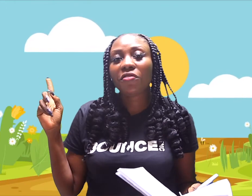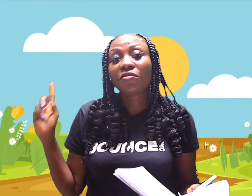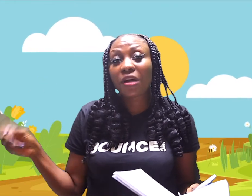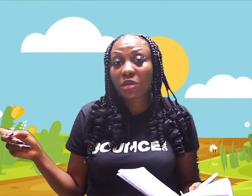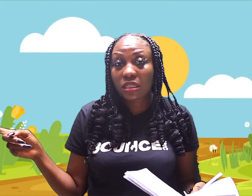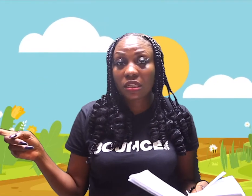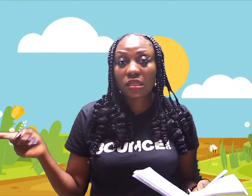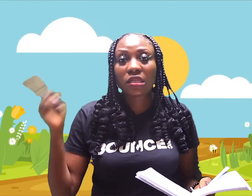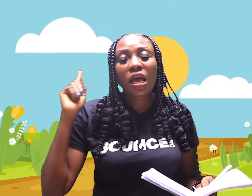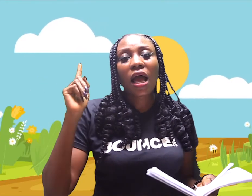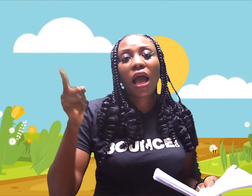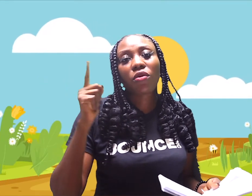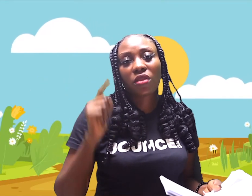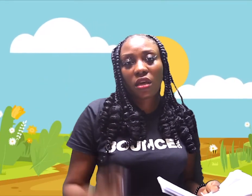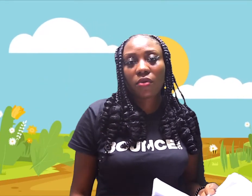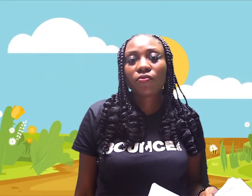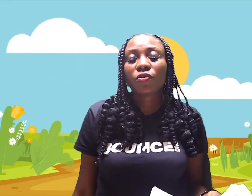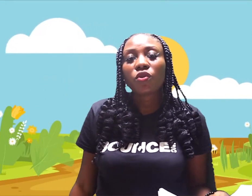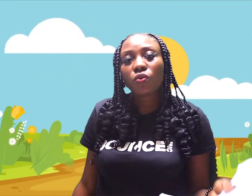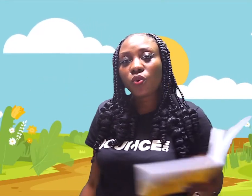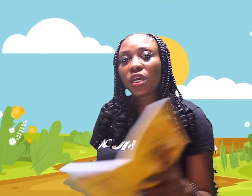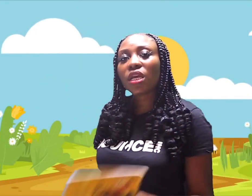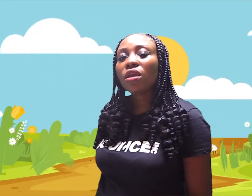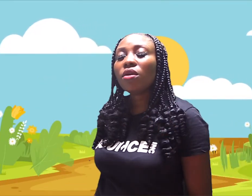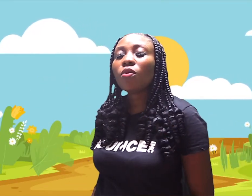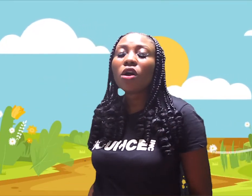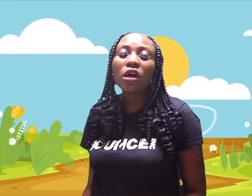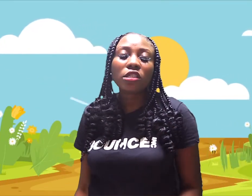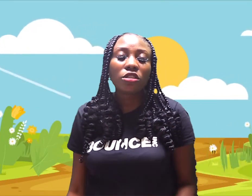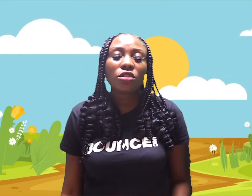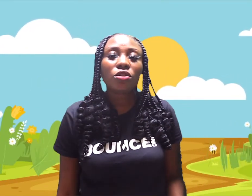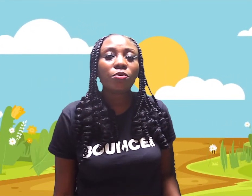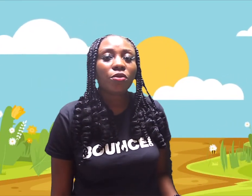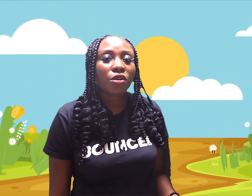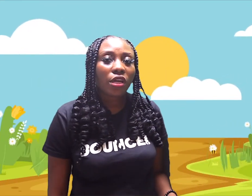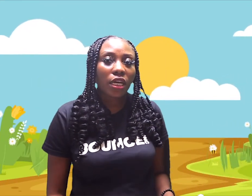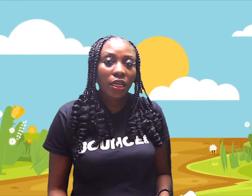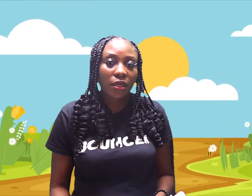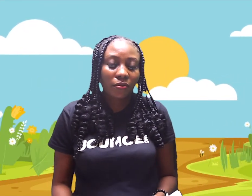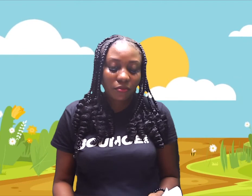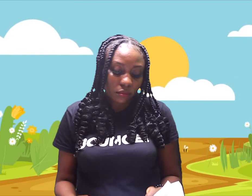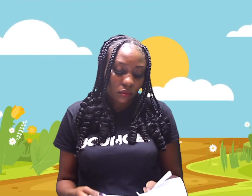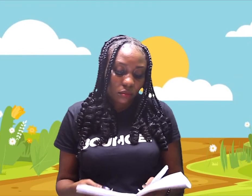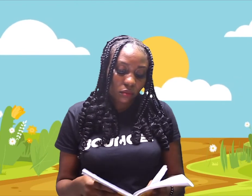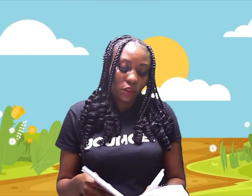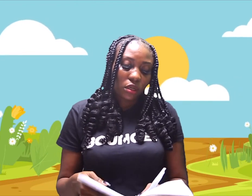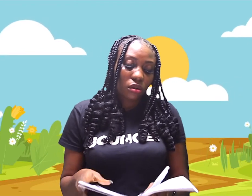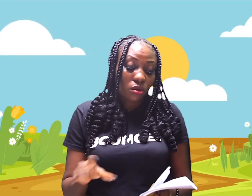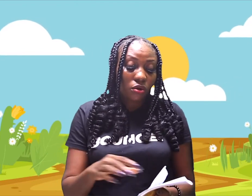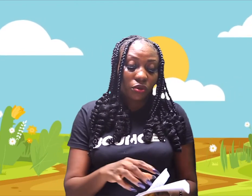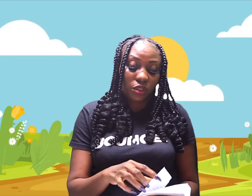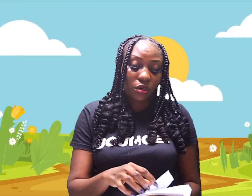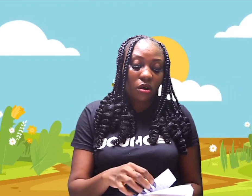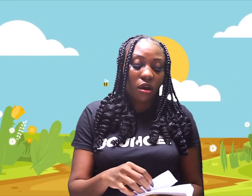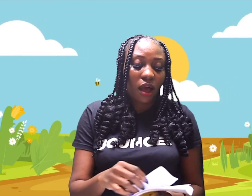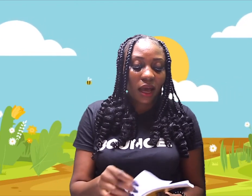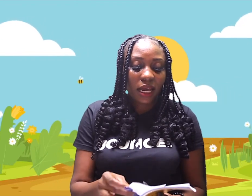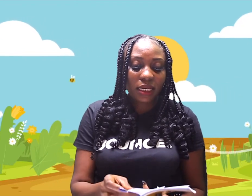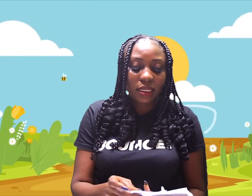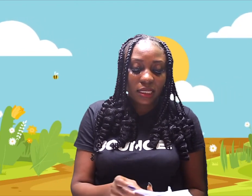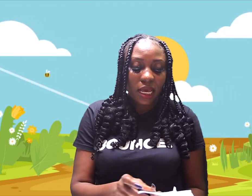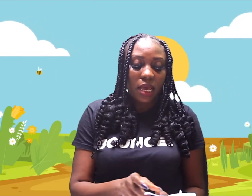of infirmities out there. We want to pray. Close